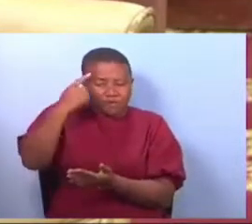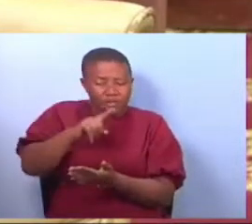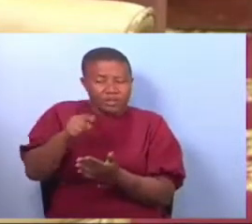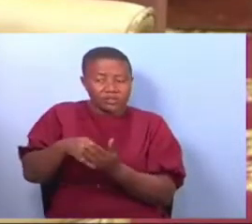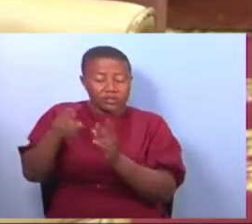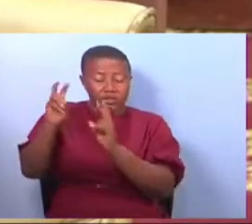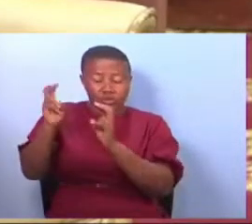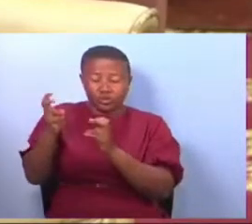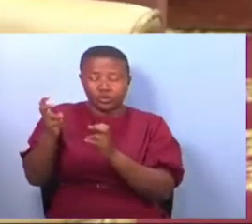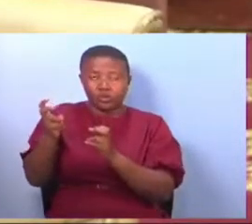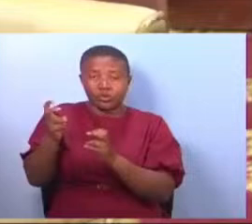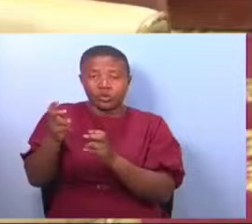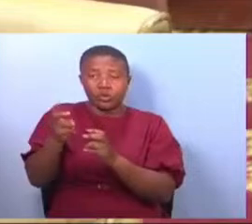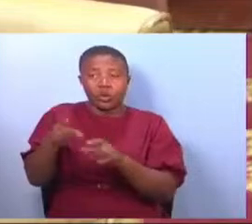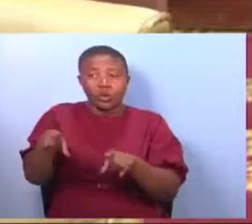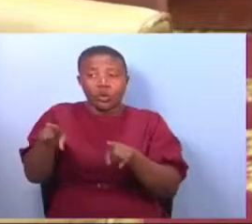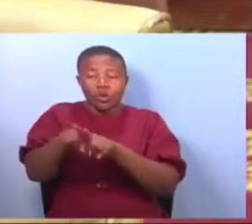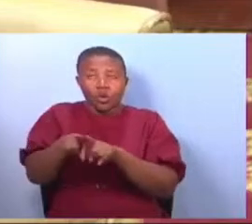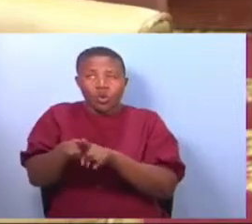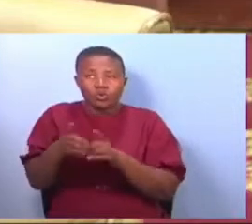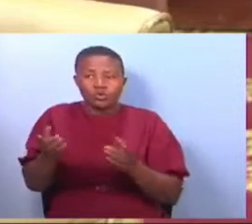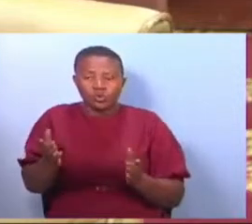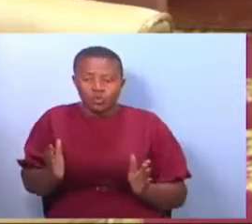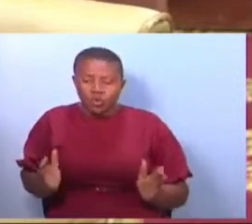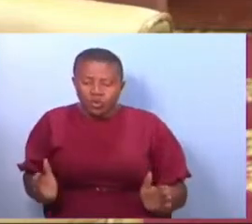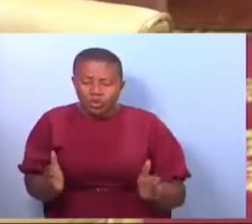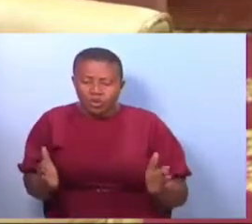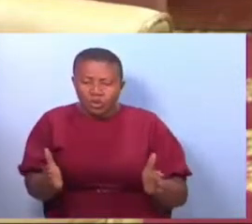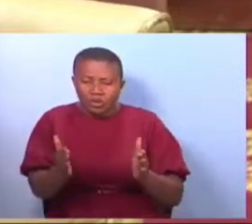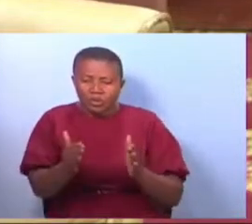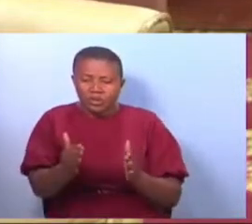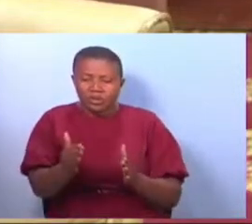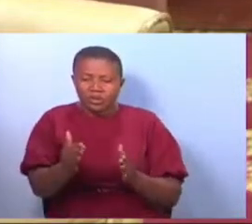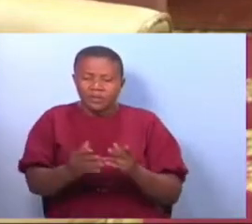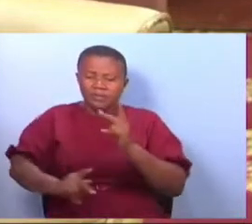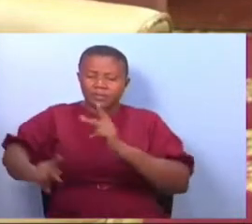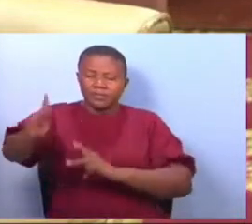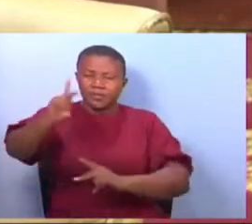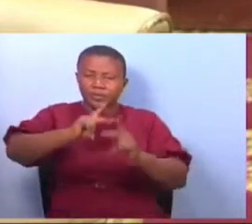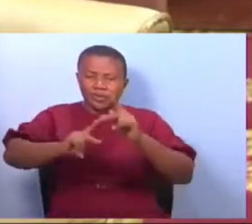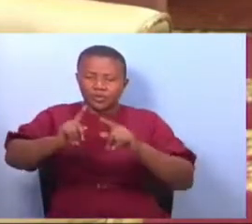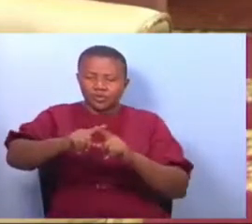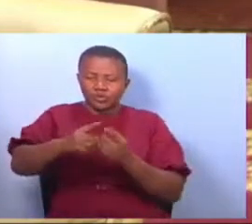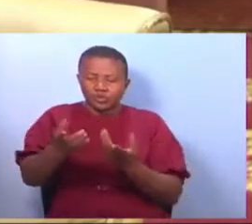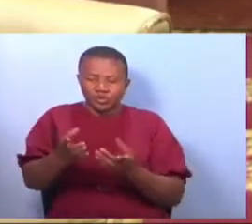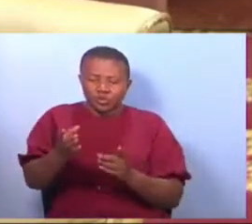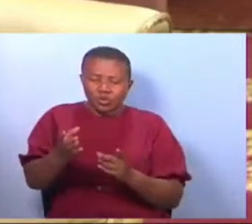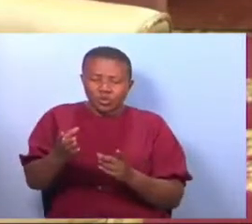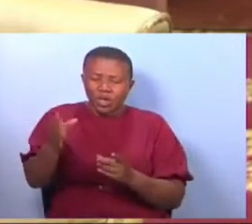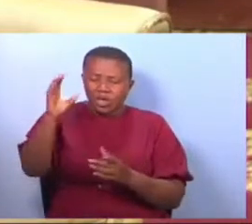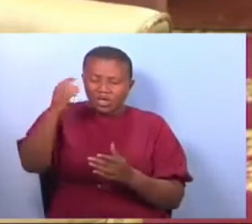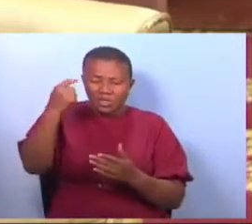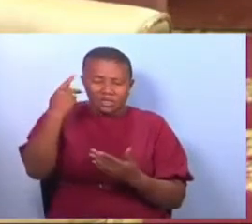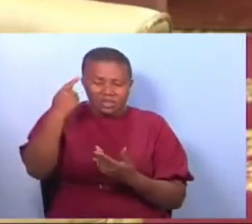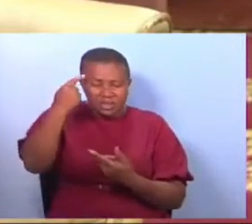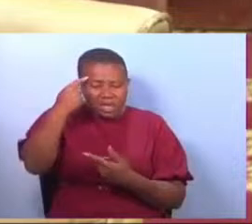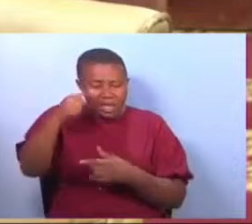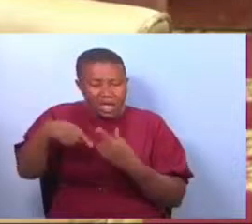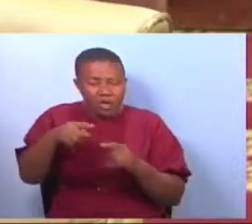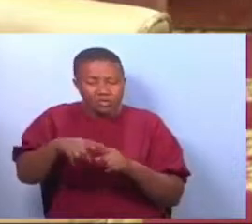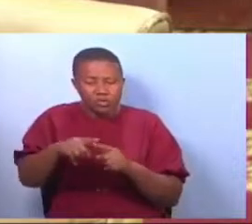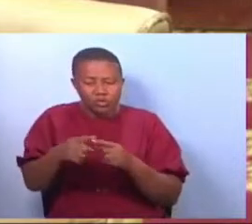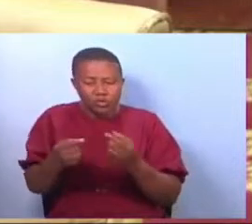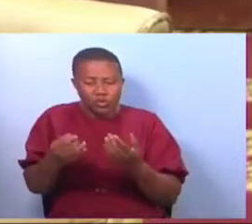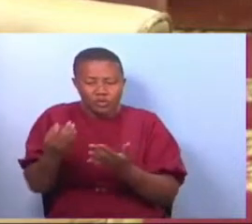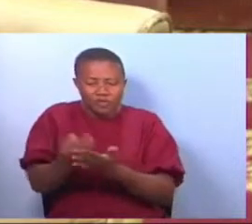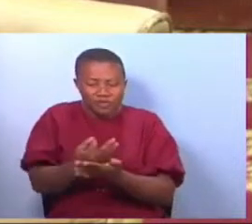change, and also encourage investors to also look into funding and supporting climate change issues. The Speaker, the